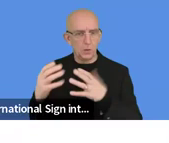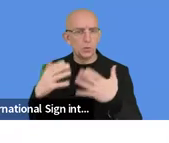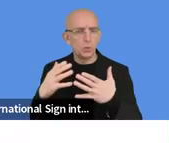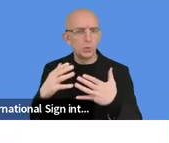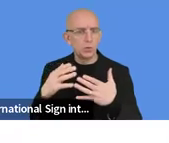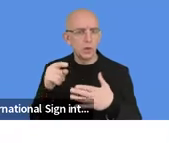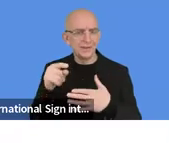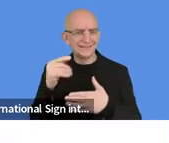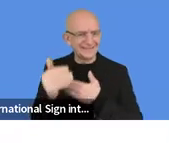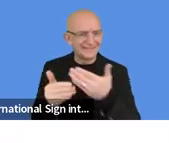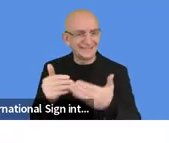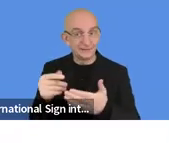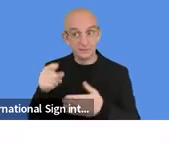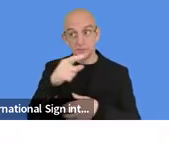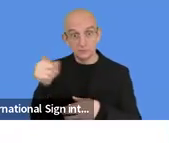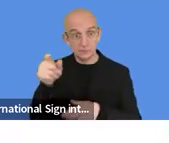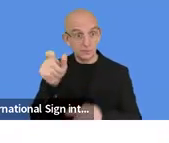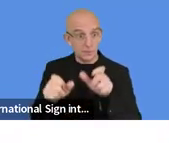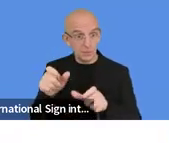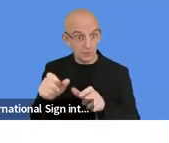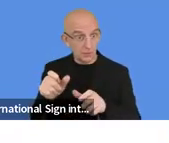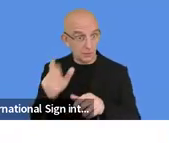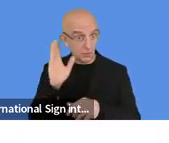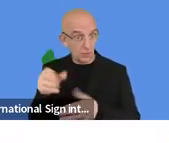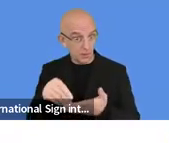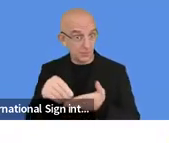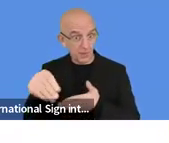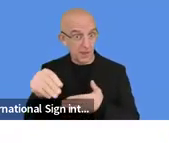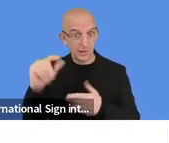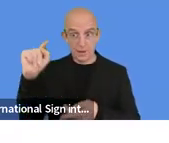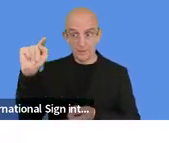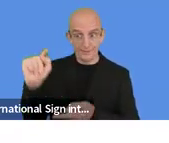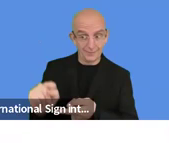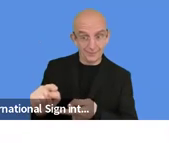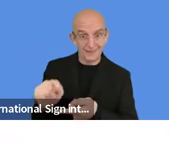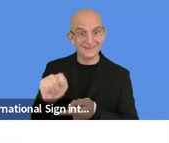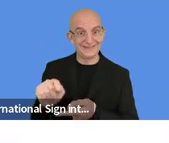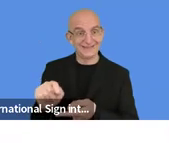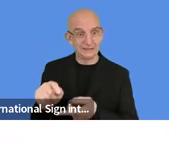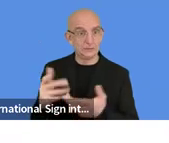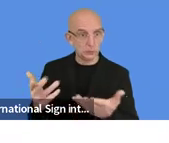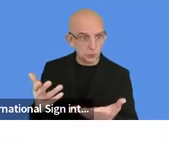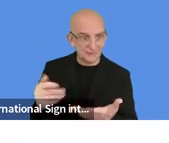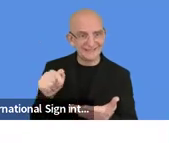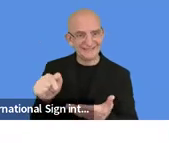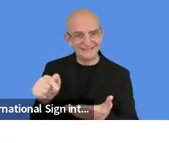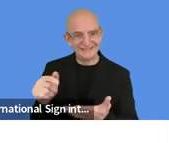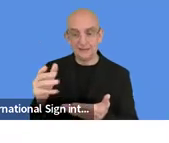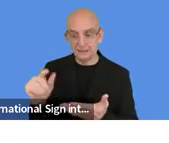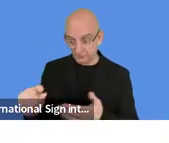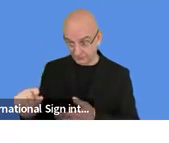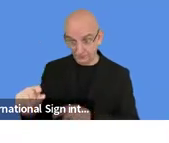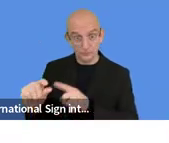that low price to a higher price. So reward yourself and take that as a point